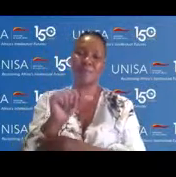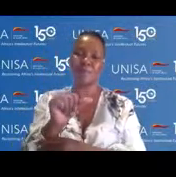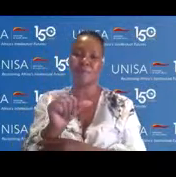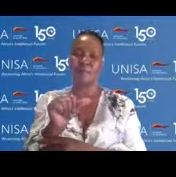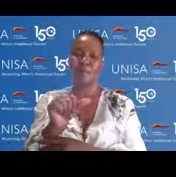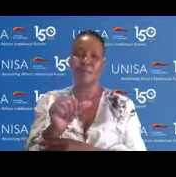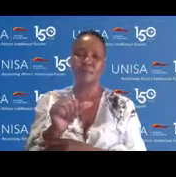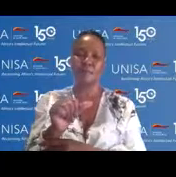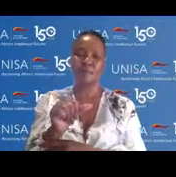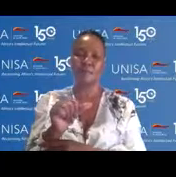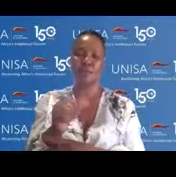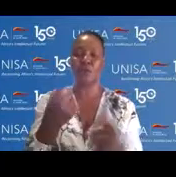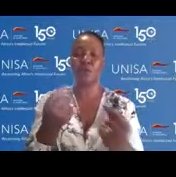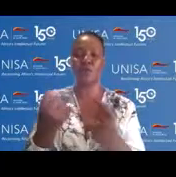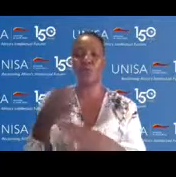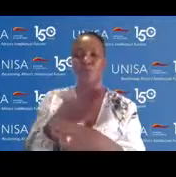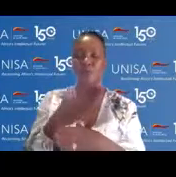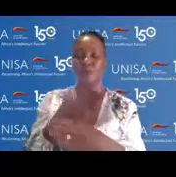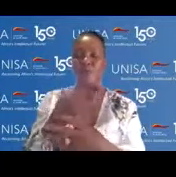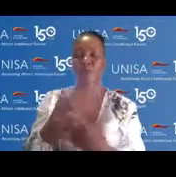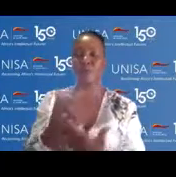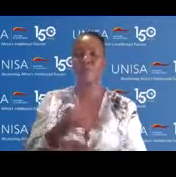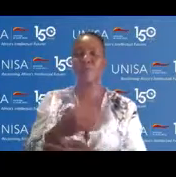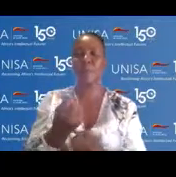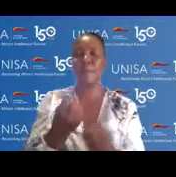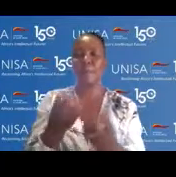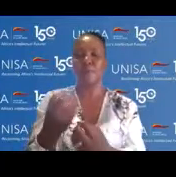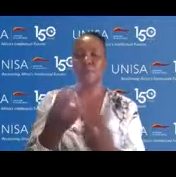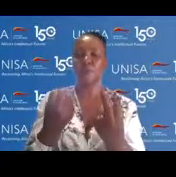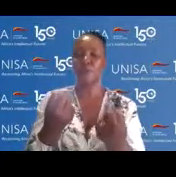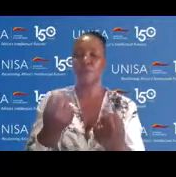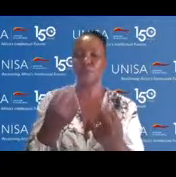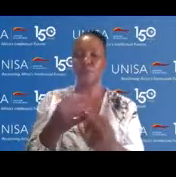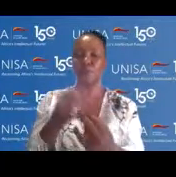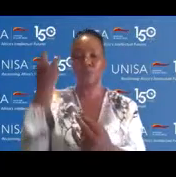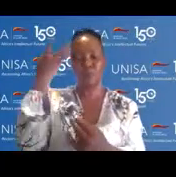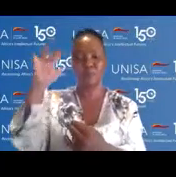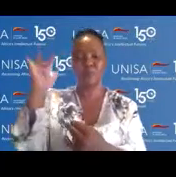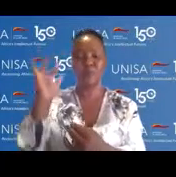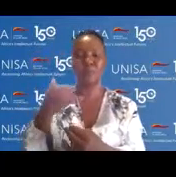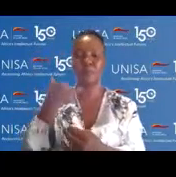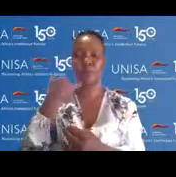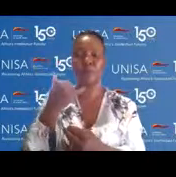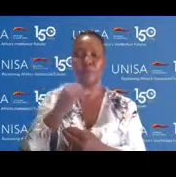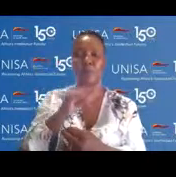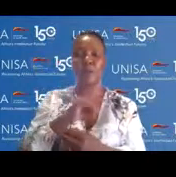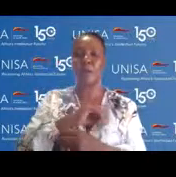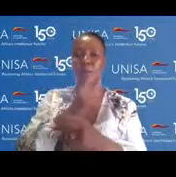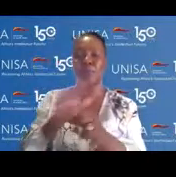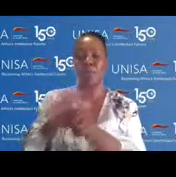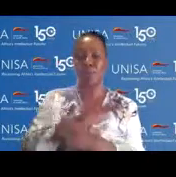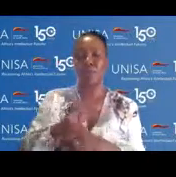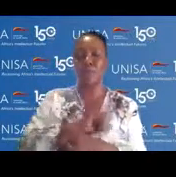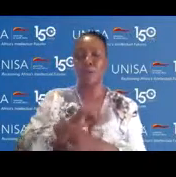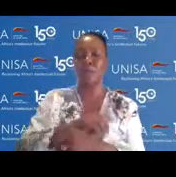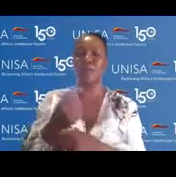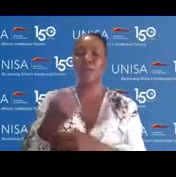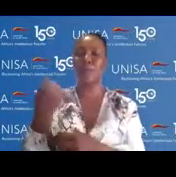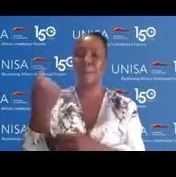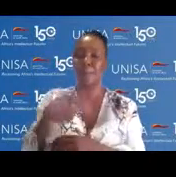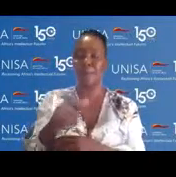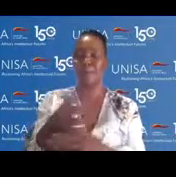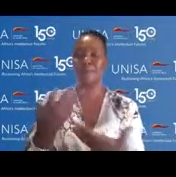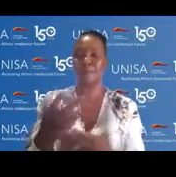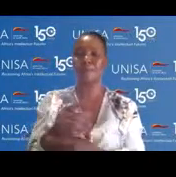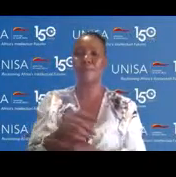job, no problem. But I know most of these new smartphones are very powerful actually, because you're paying for it too. So yeah, so those are the 3